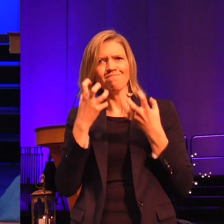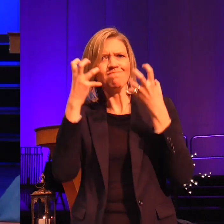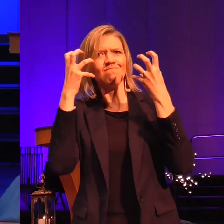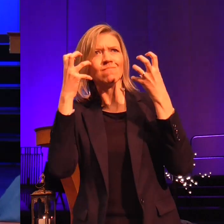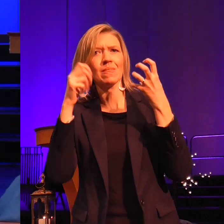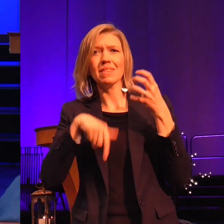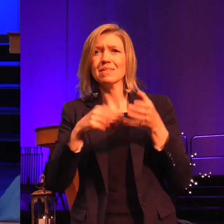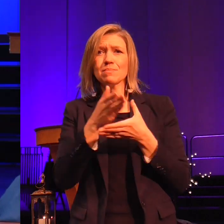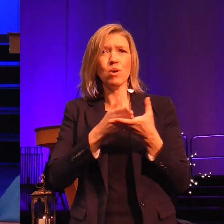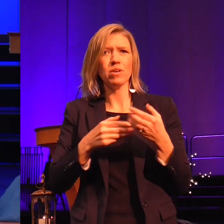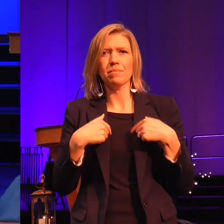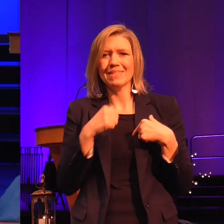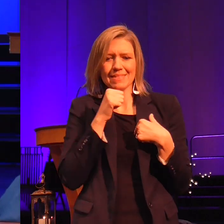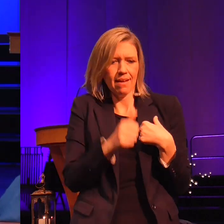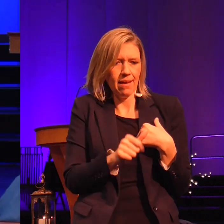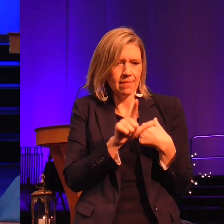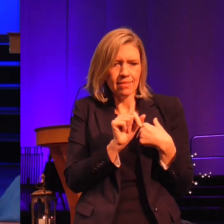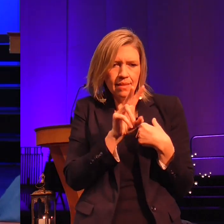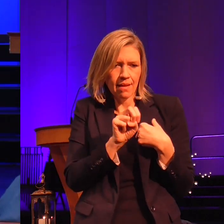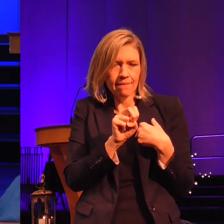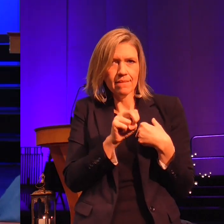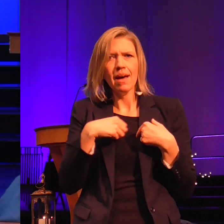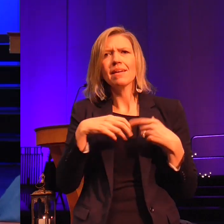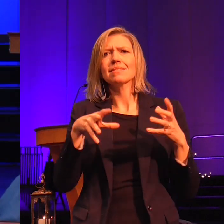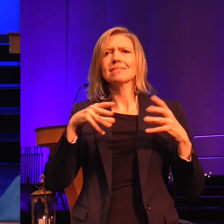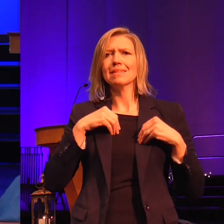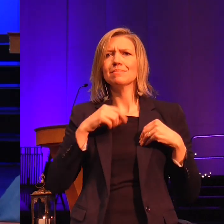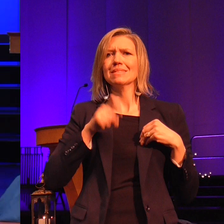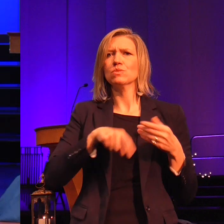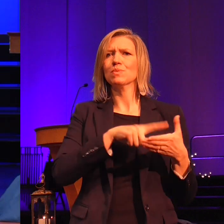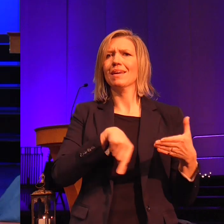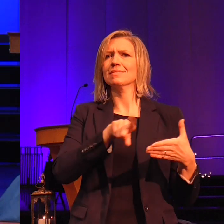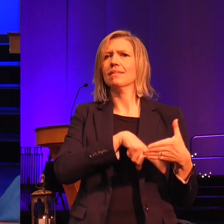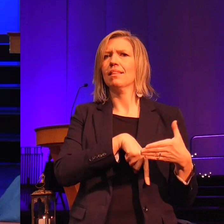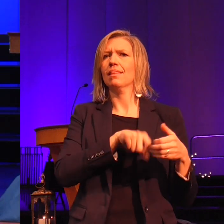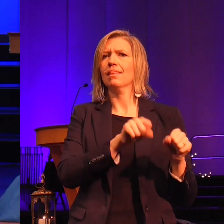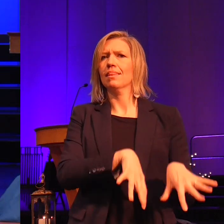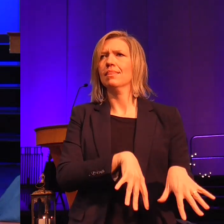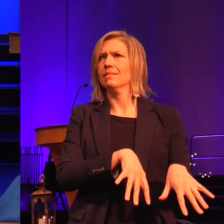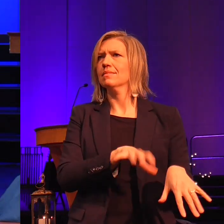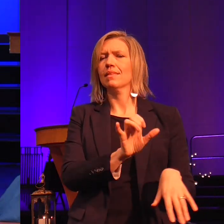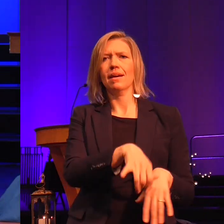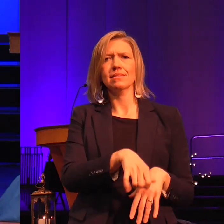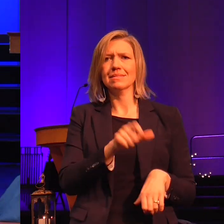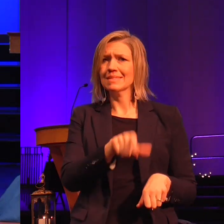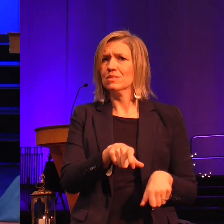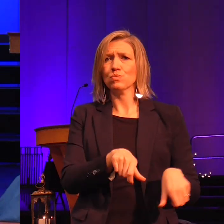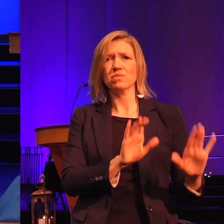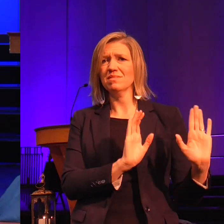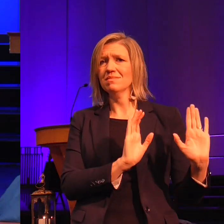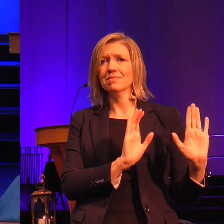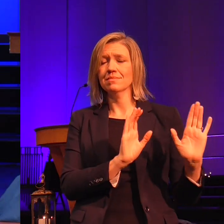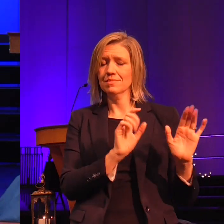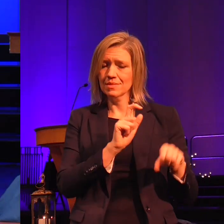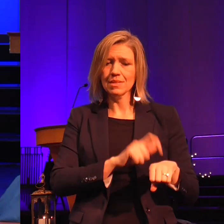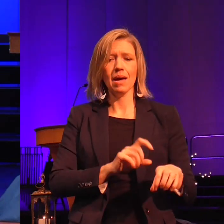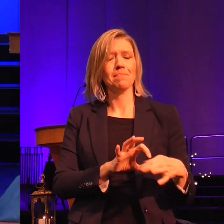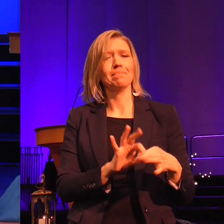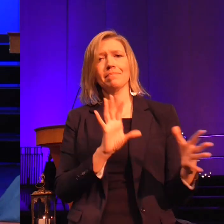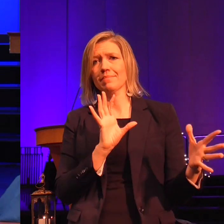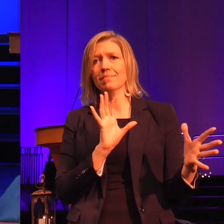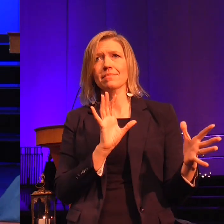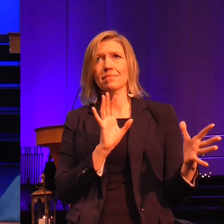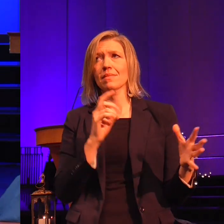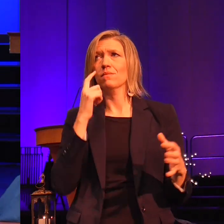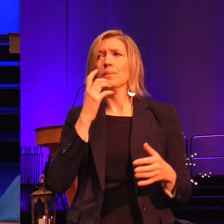not being loved, and I accept that I need to cancel that. I need to surrender that. It's time for me to let that go. For